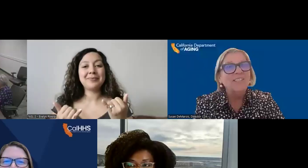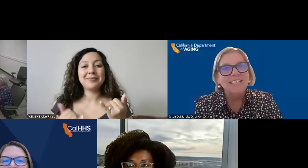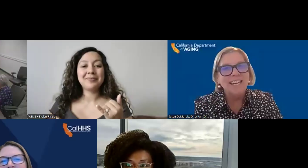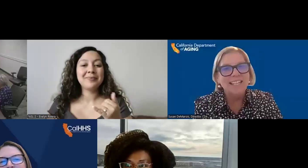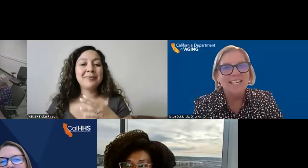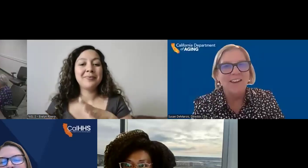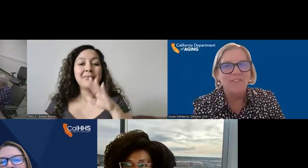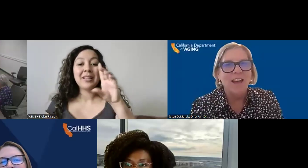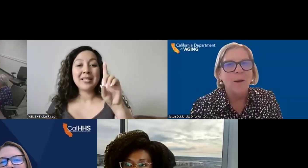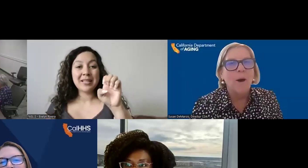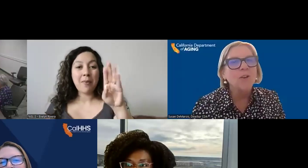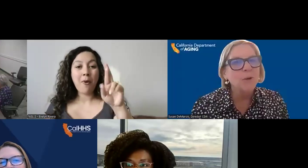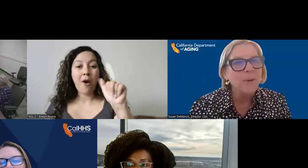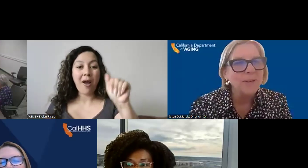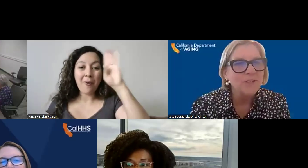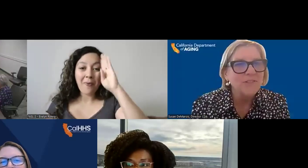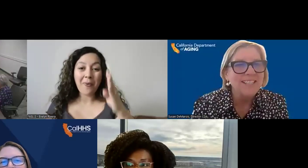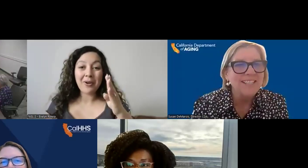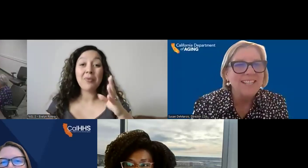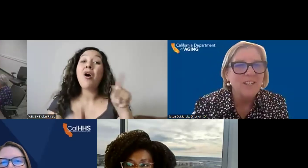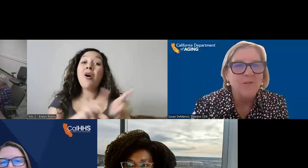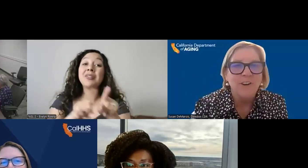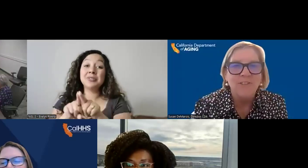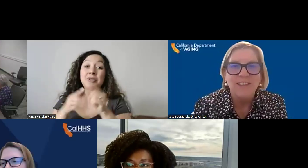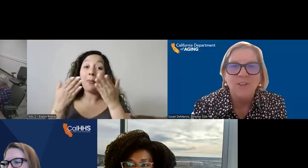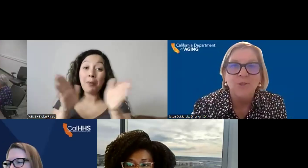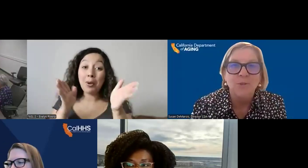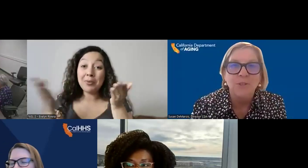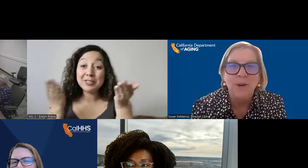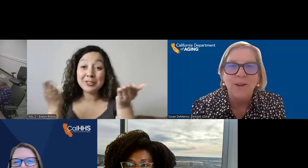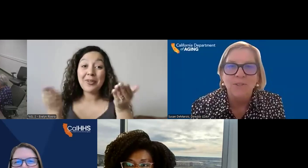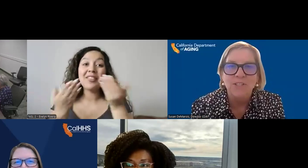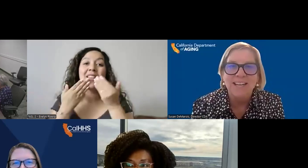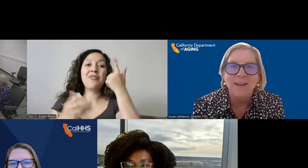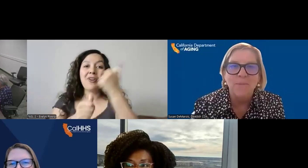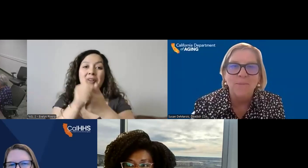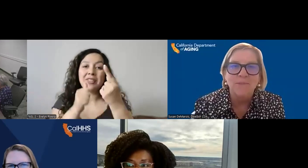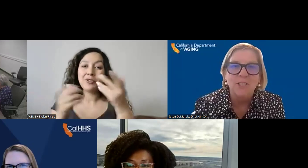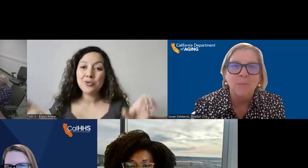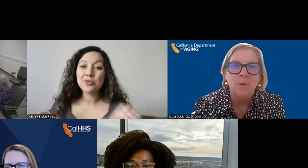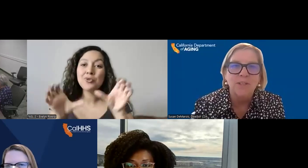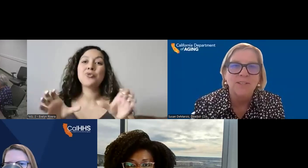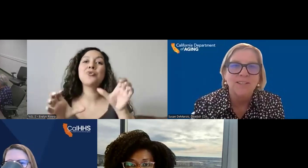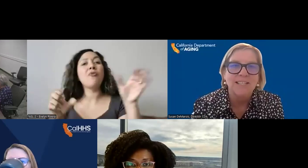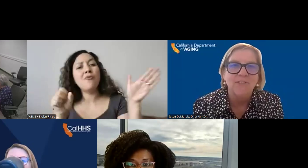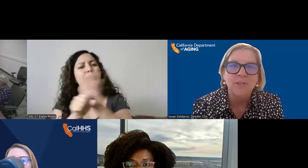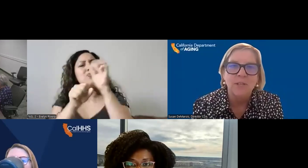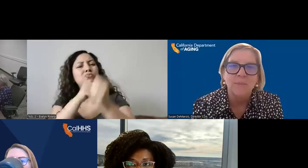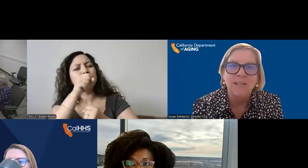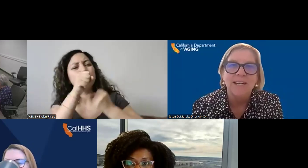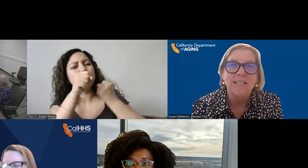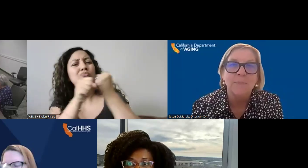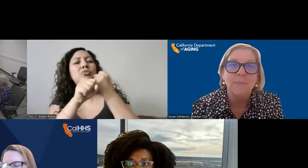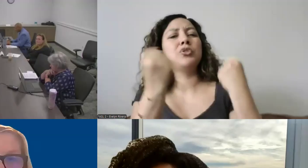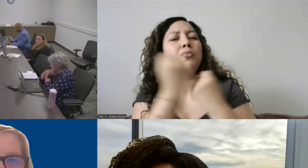And to the CDA staff. Also, public servants, thank you for everything you do year round to support this advisory